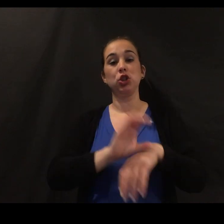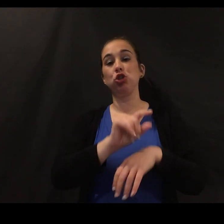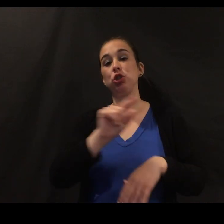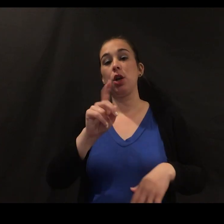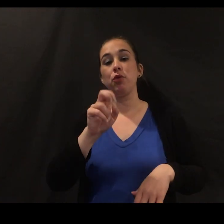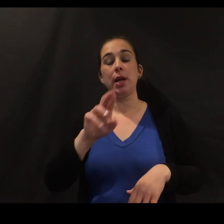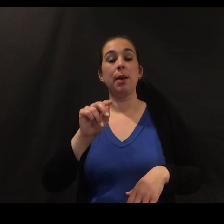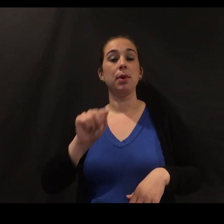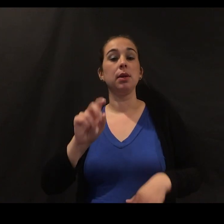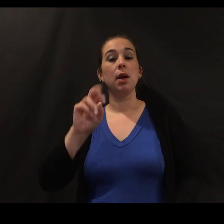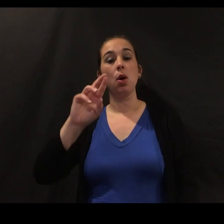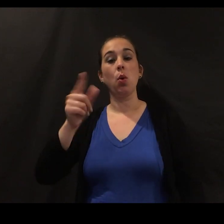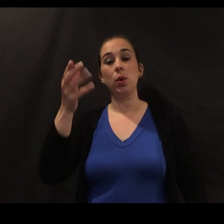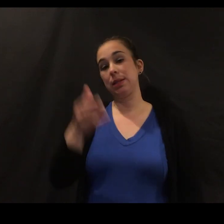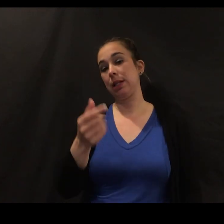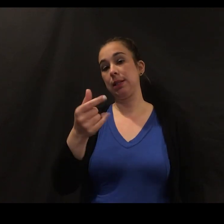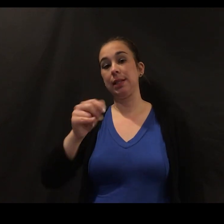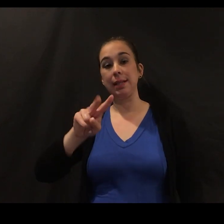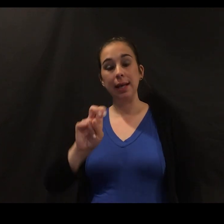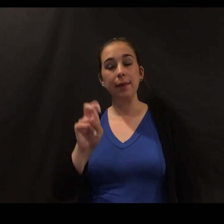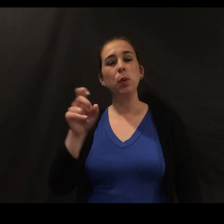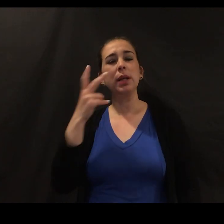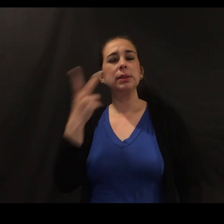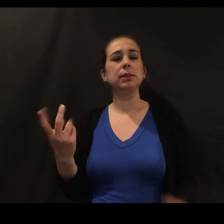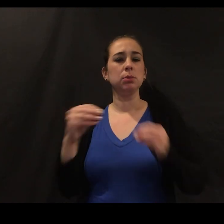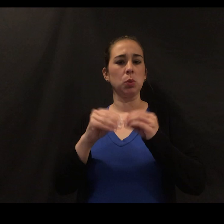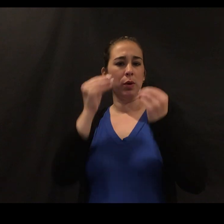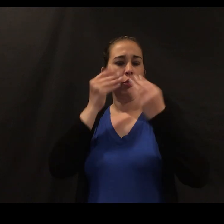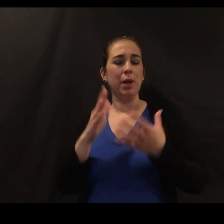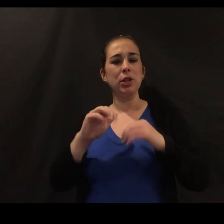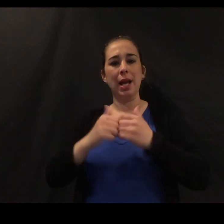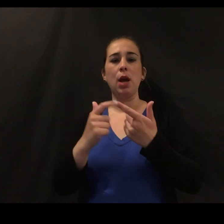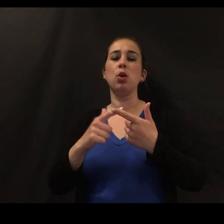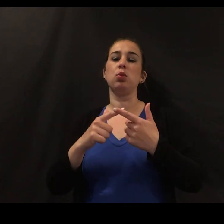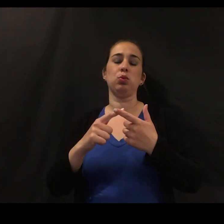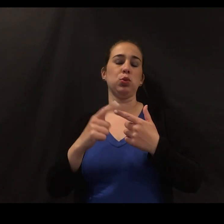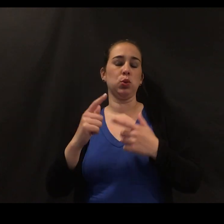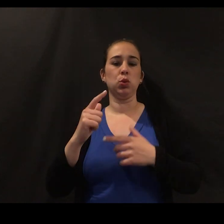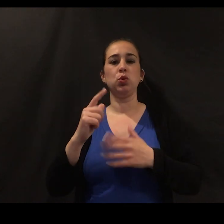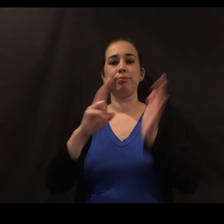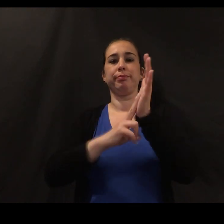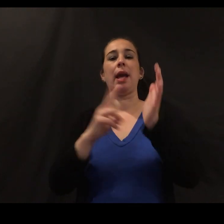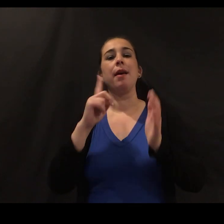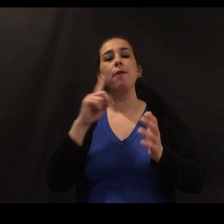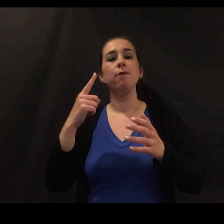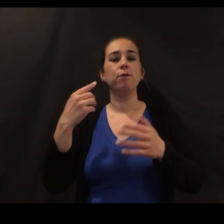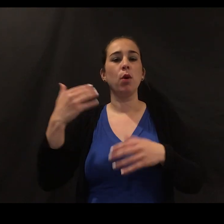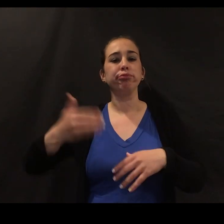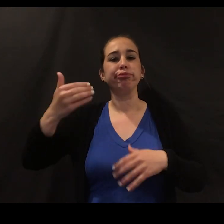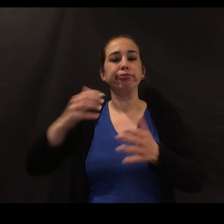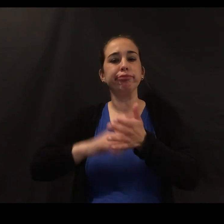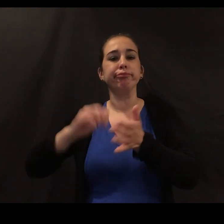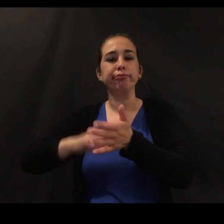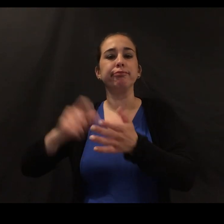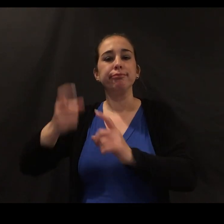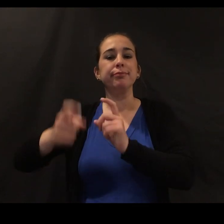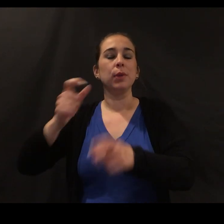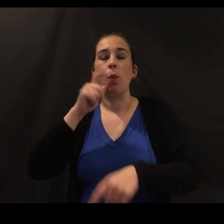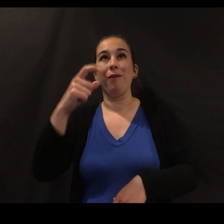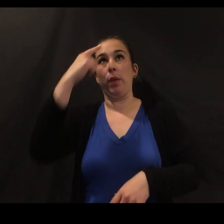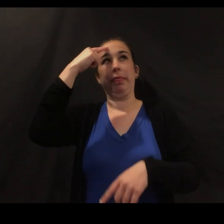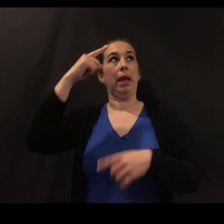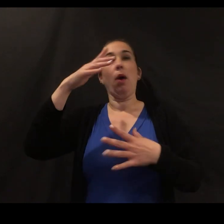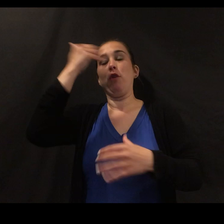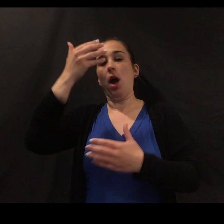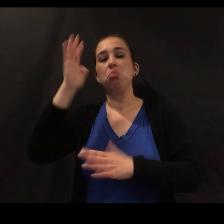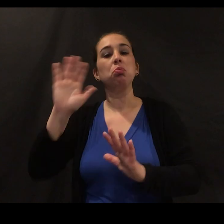church-redeemer.org/give, and you can find out information of how to sign up for recurring giving. Makes it a little easier. You don't even have to think about it. So you might want to check that